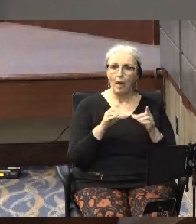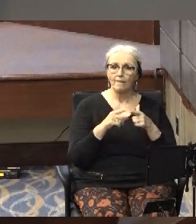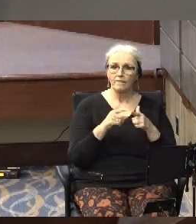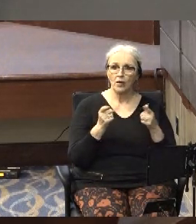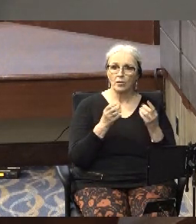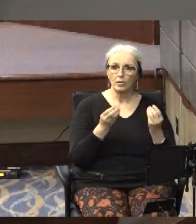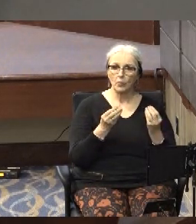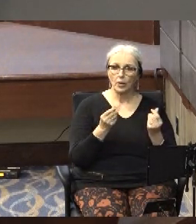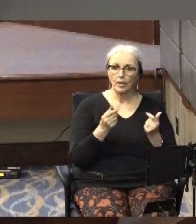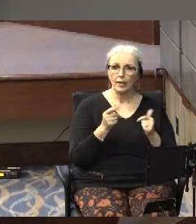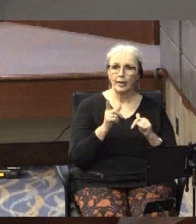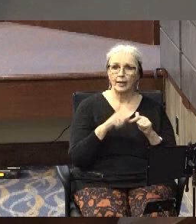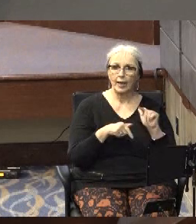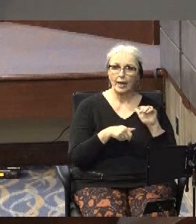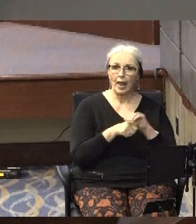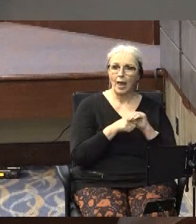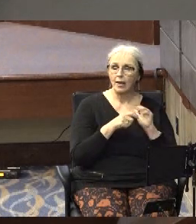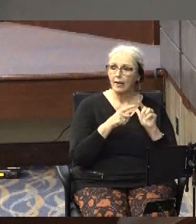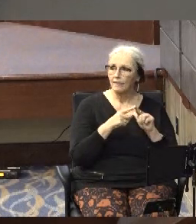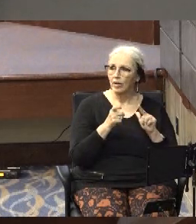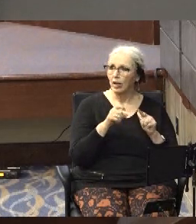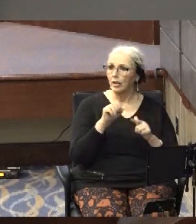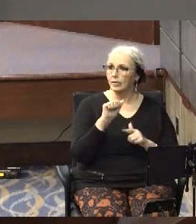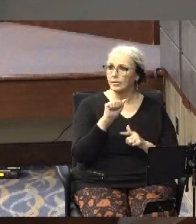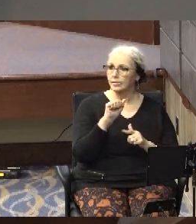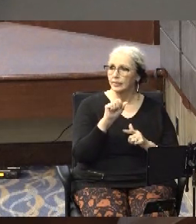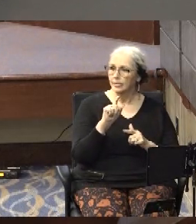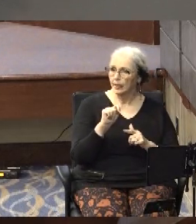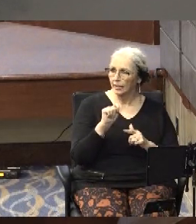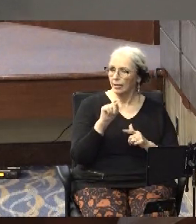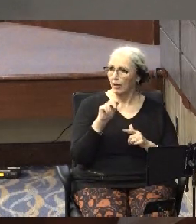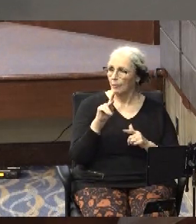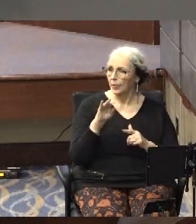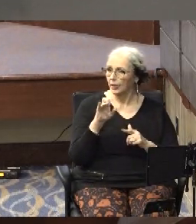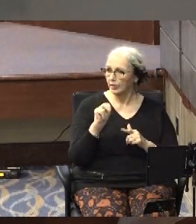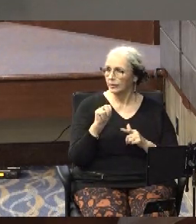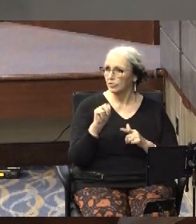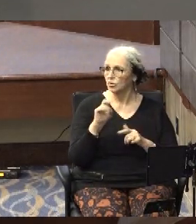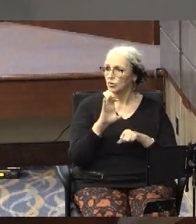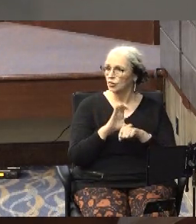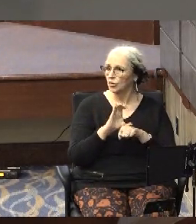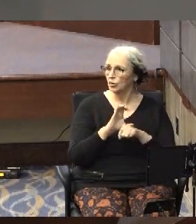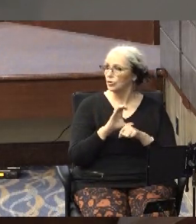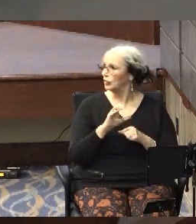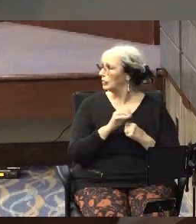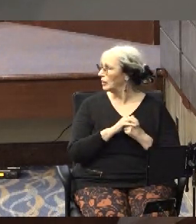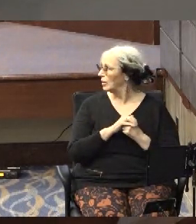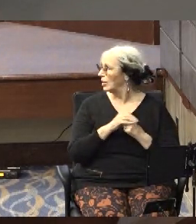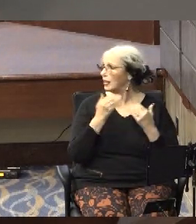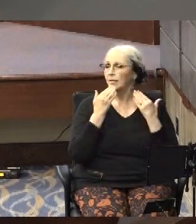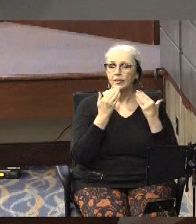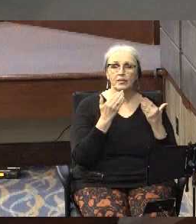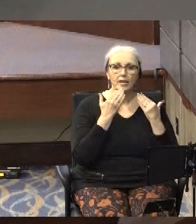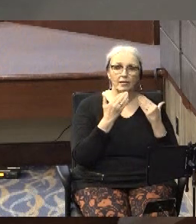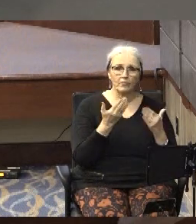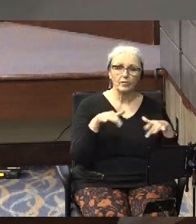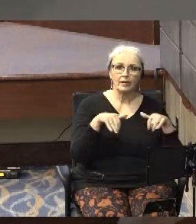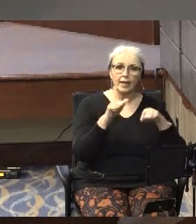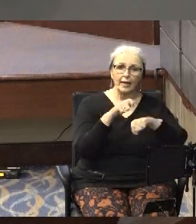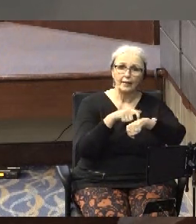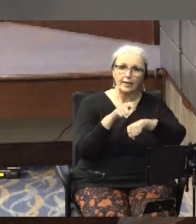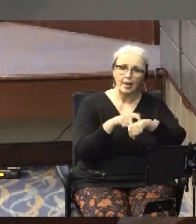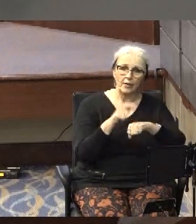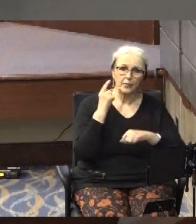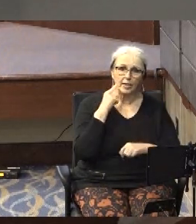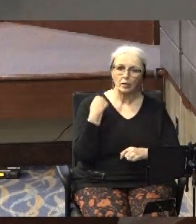hide the fact that I'm the rector of St. Albans Episcopal Church, which is across the street from the property in question. Thank you for taking the time to hear us, Mayor